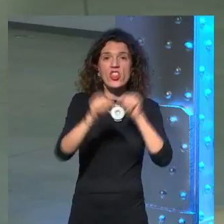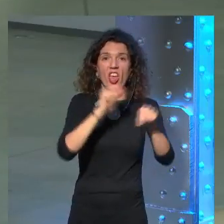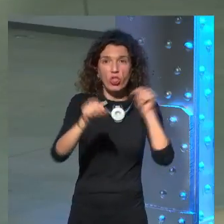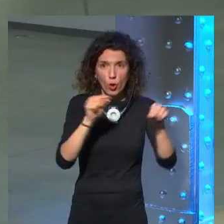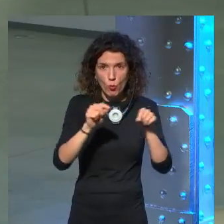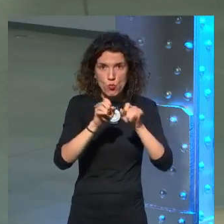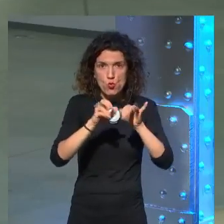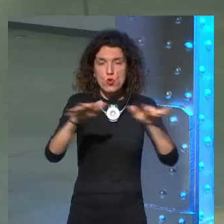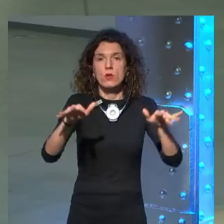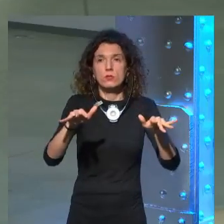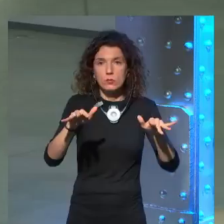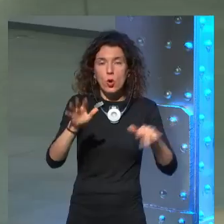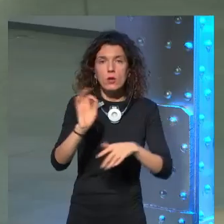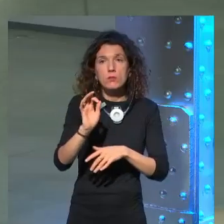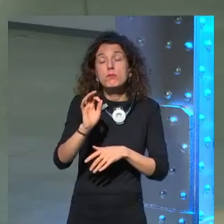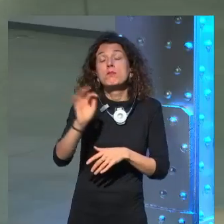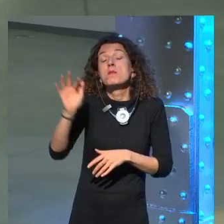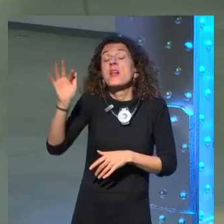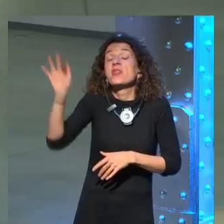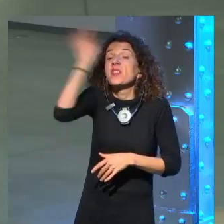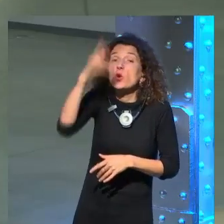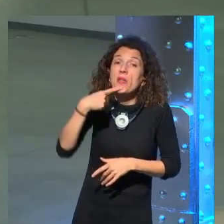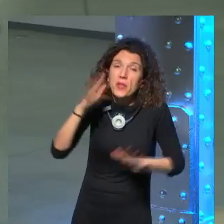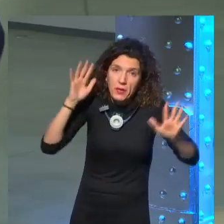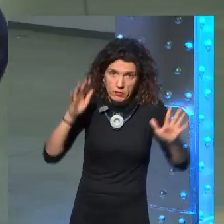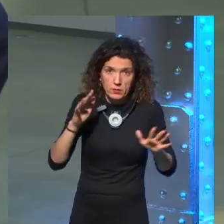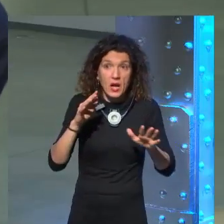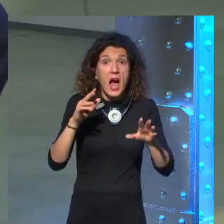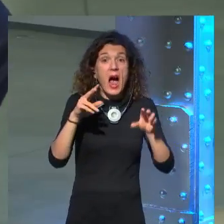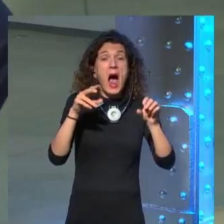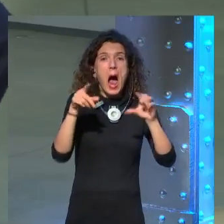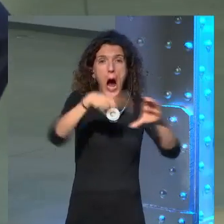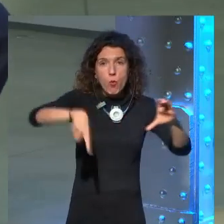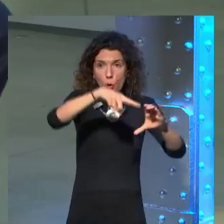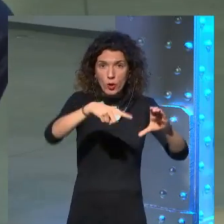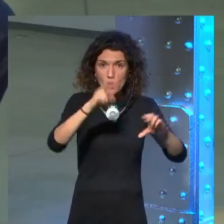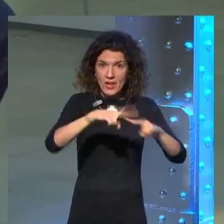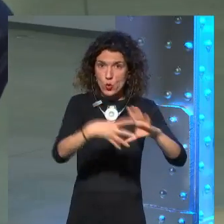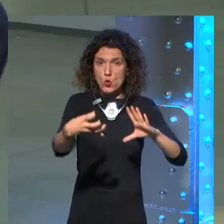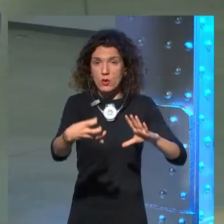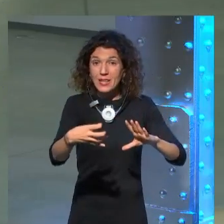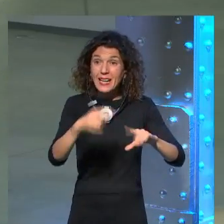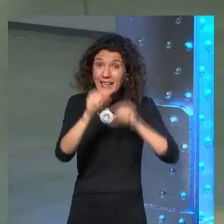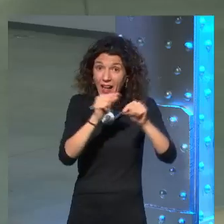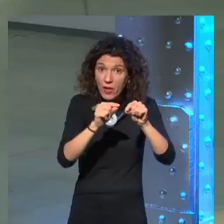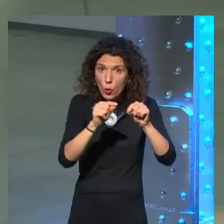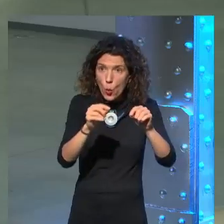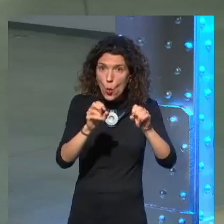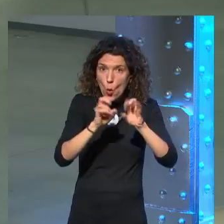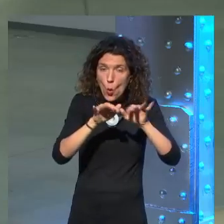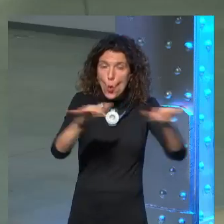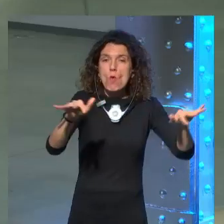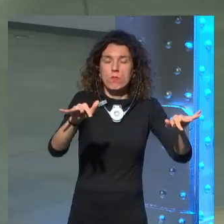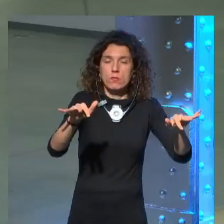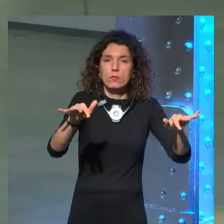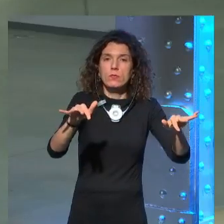he posited that black holes are radiating, that radiation contains the information of what went inside the black hole.